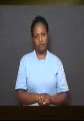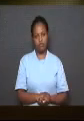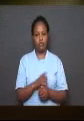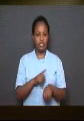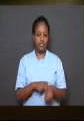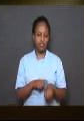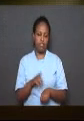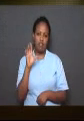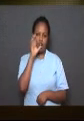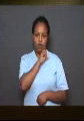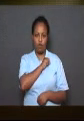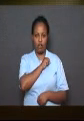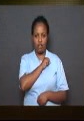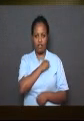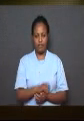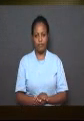Time's up.